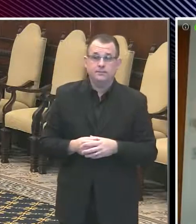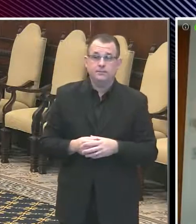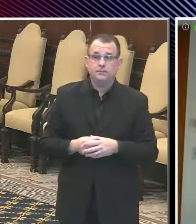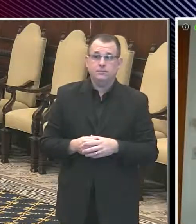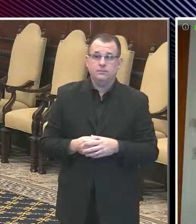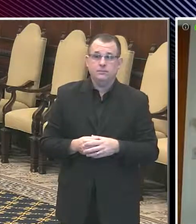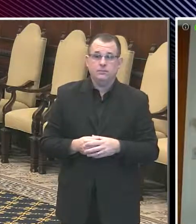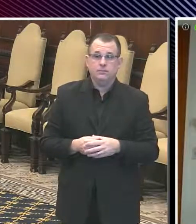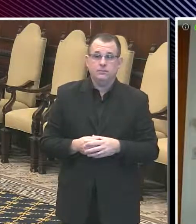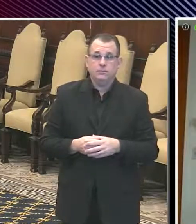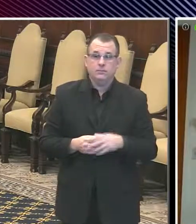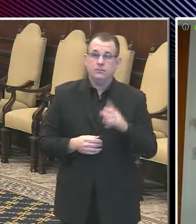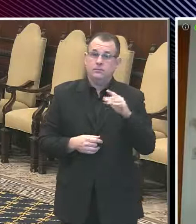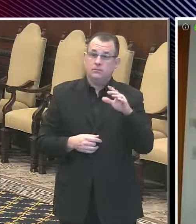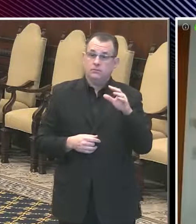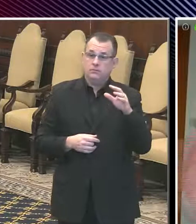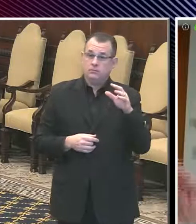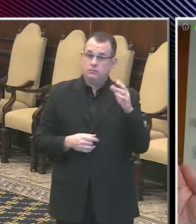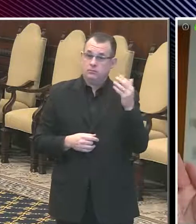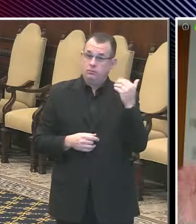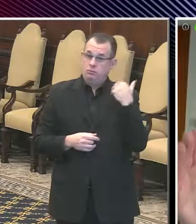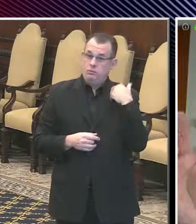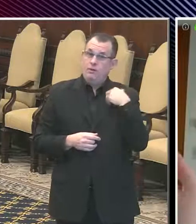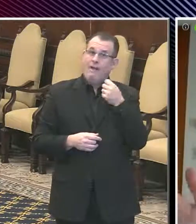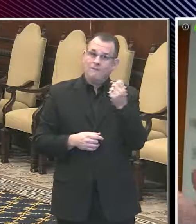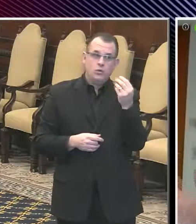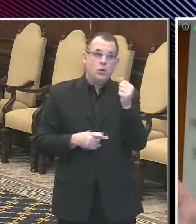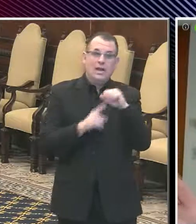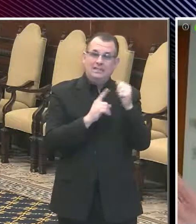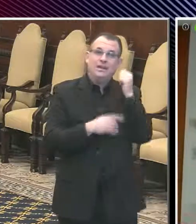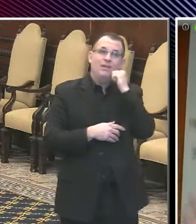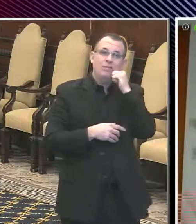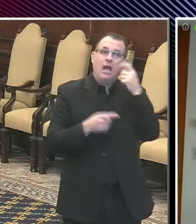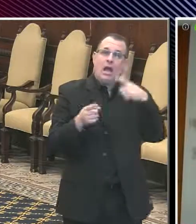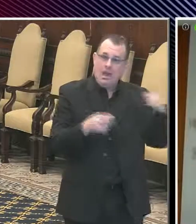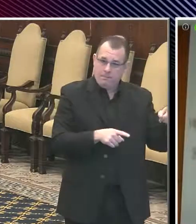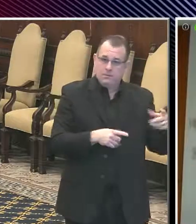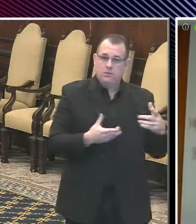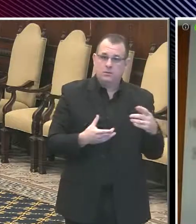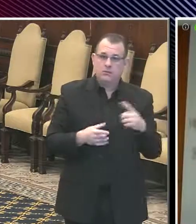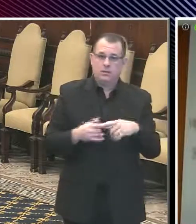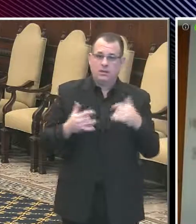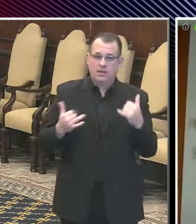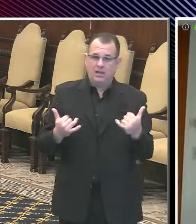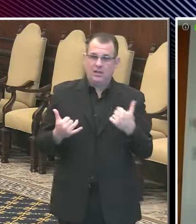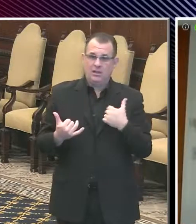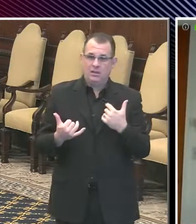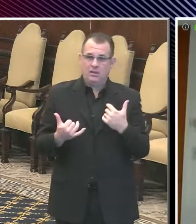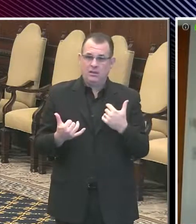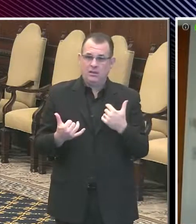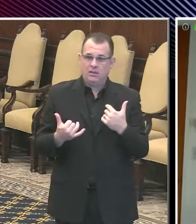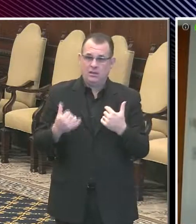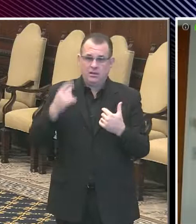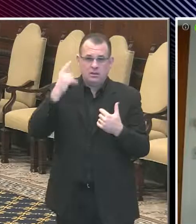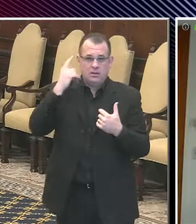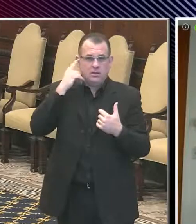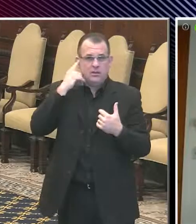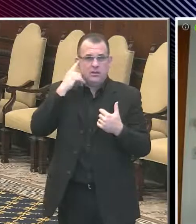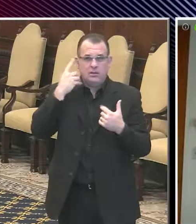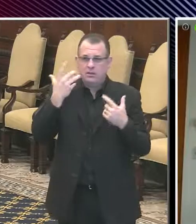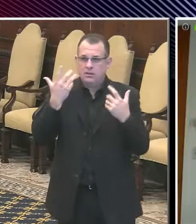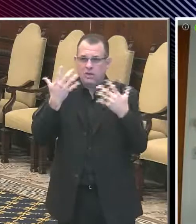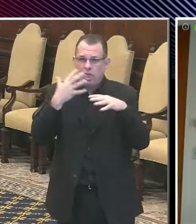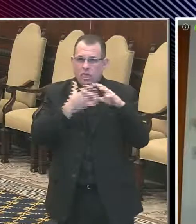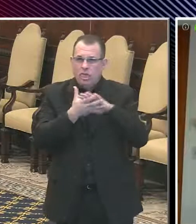day, we were doing contact tracing. Now that we have 400 or 500 per day, we're not doing contact tracing. There is basic information given to people